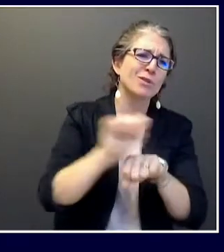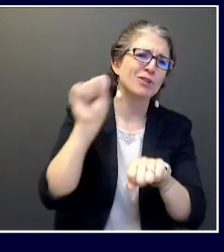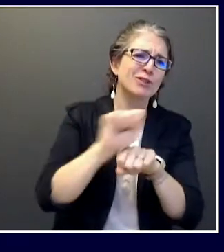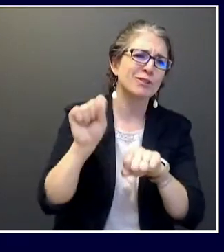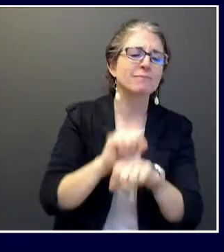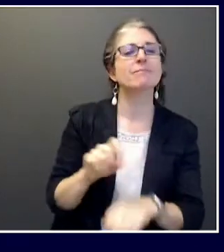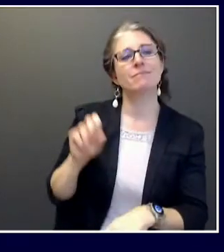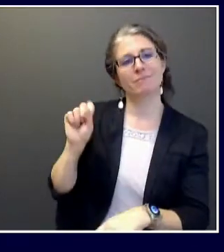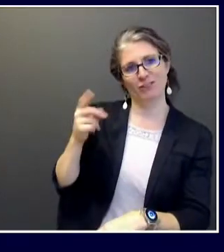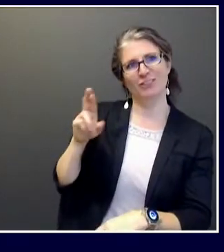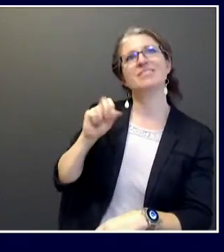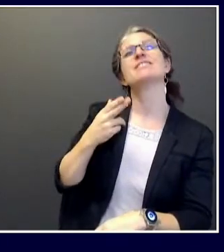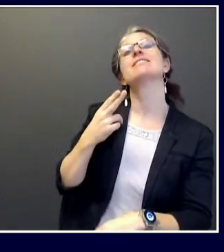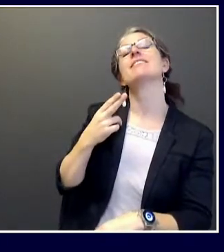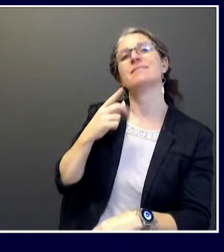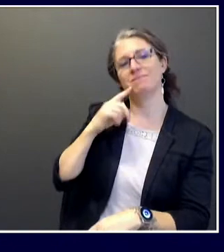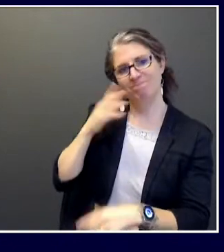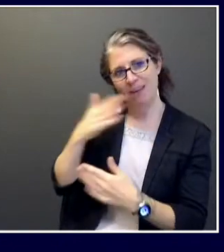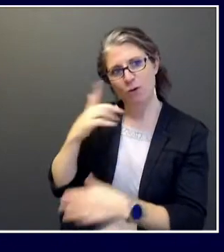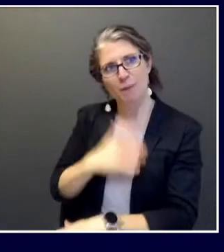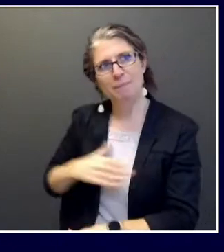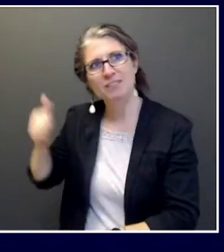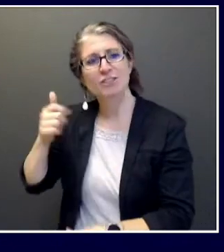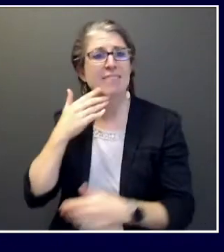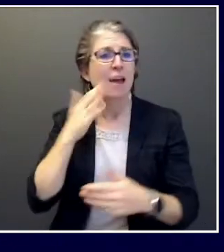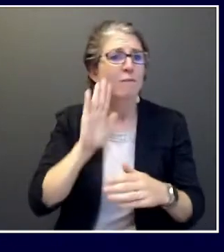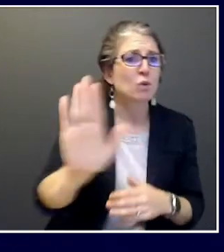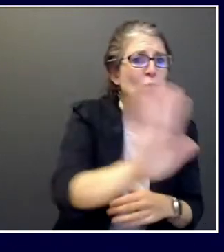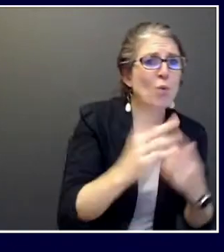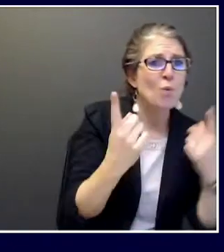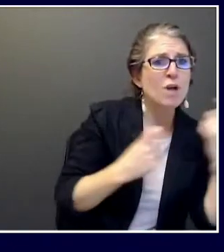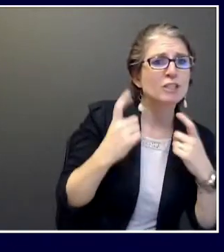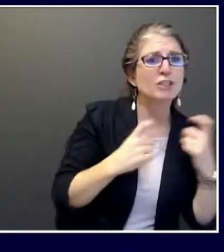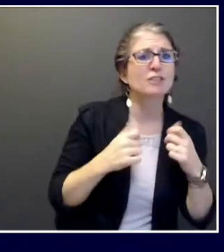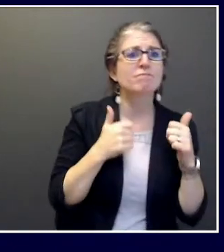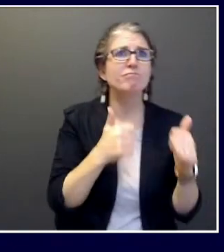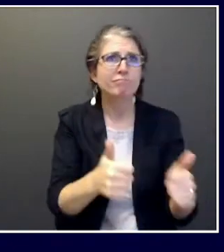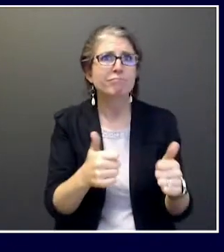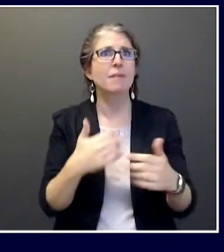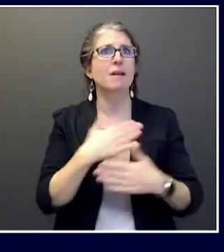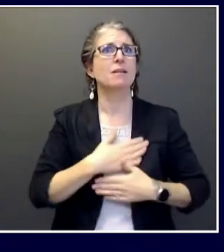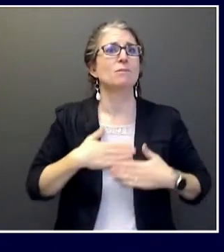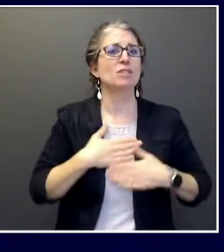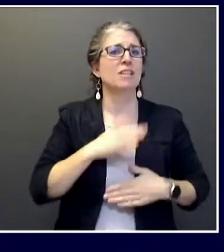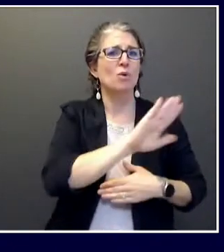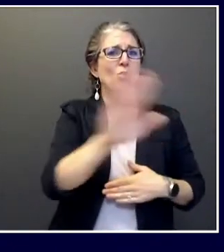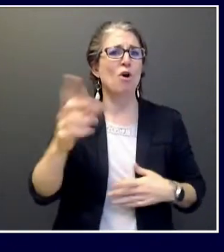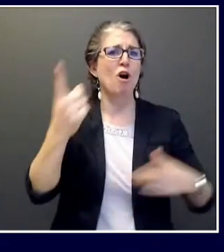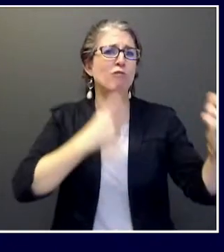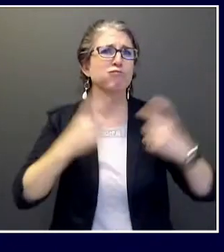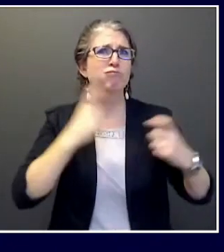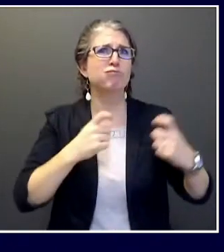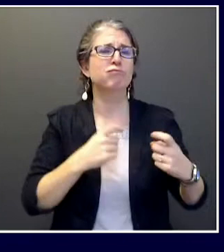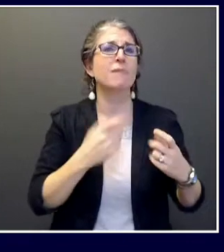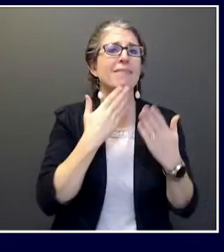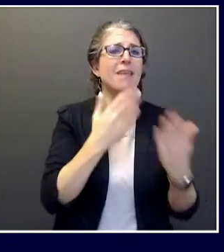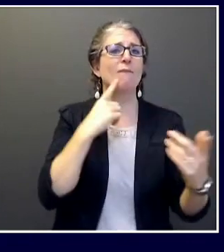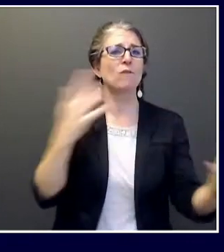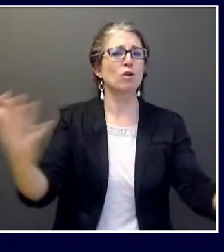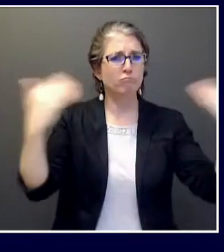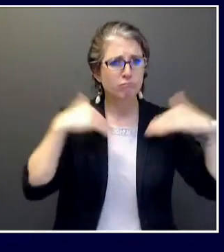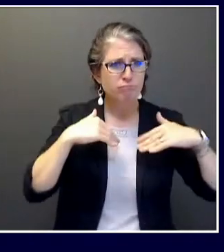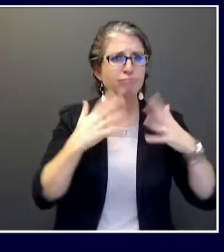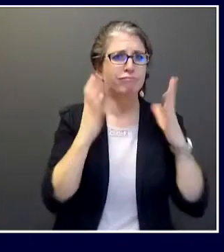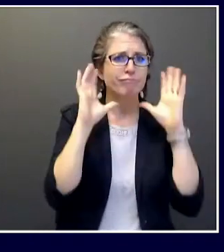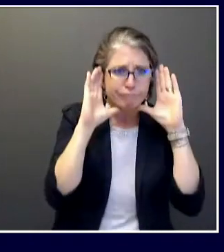Commissioner. Thanks to all of our colleagues in the media today for helping us keep on time. Very much appreciate the questions. And thanks to all of you taking some time out of your afternoon to join